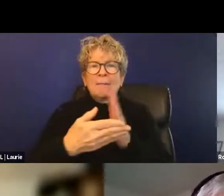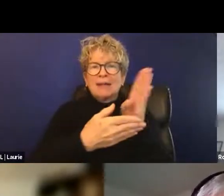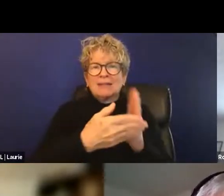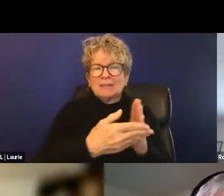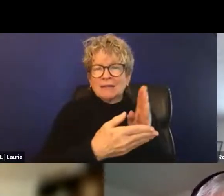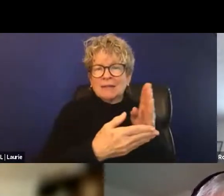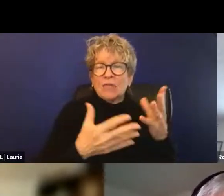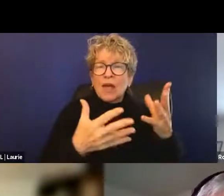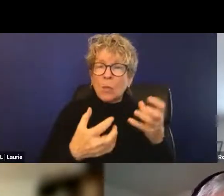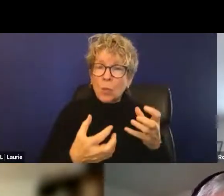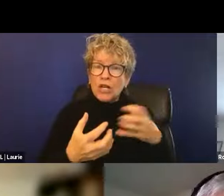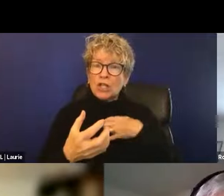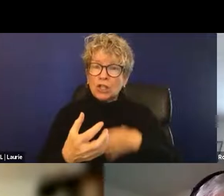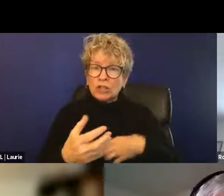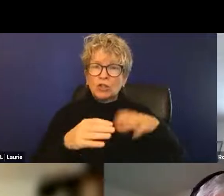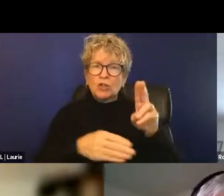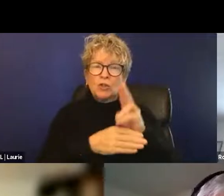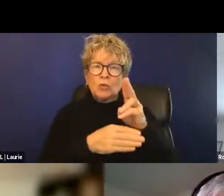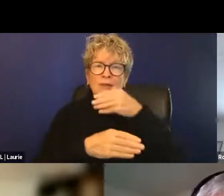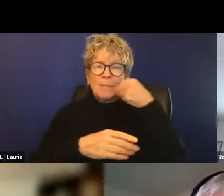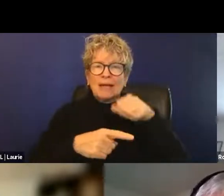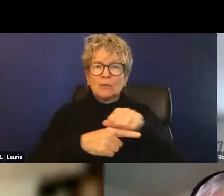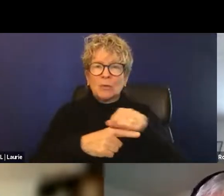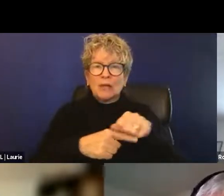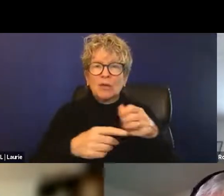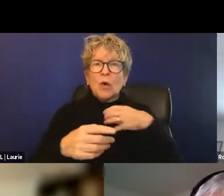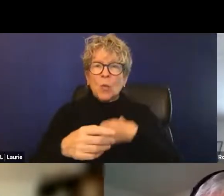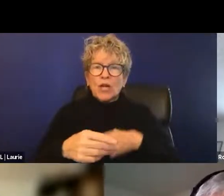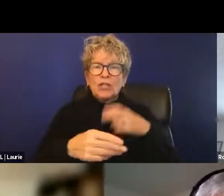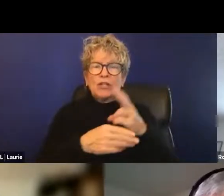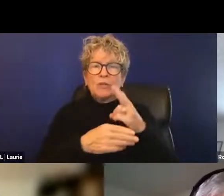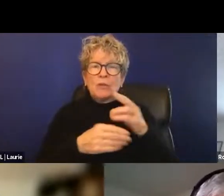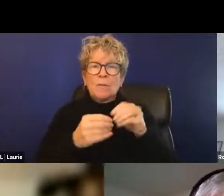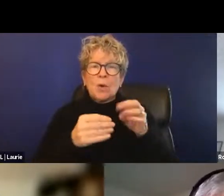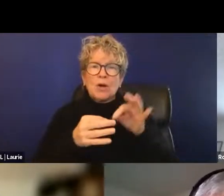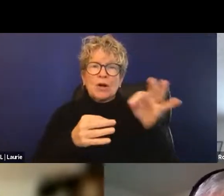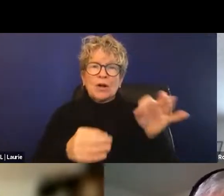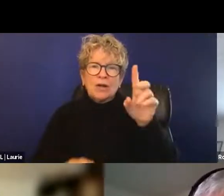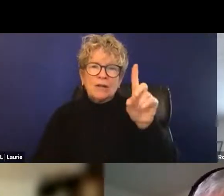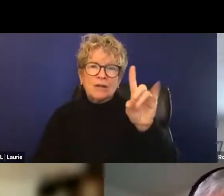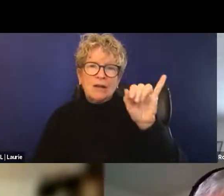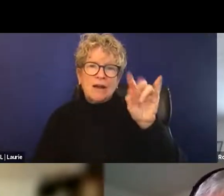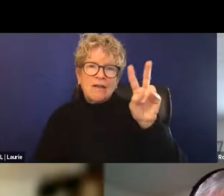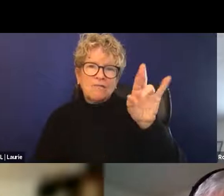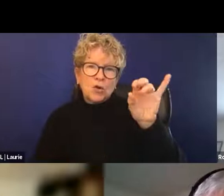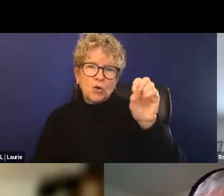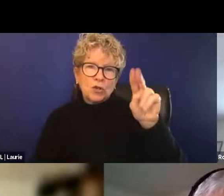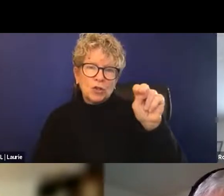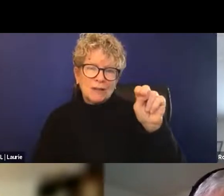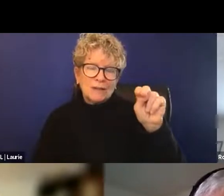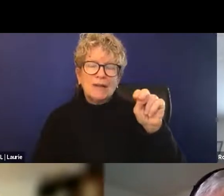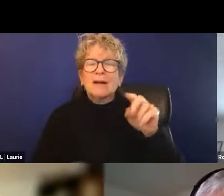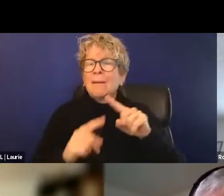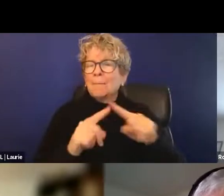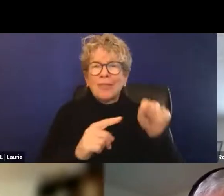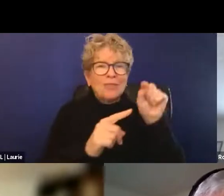practices, would like to use more diversion, but diversion resources are limited. I think that point was made that, we don't